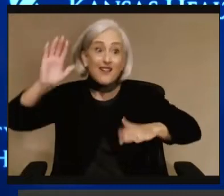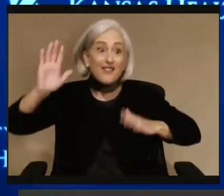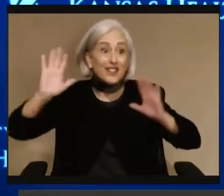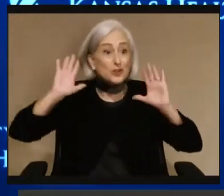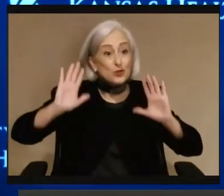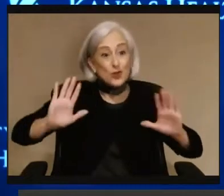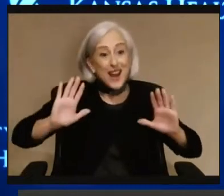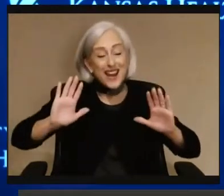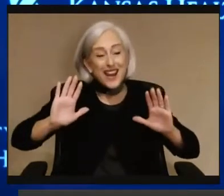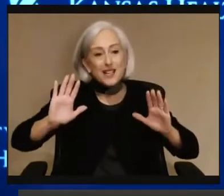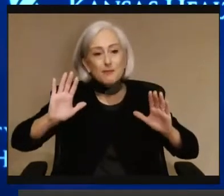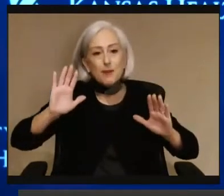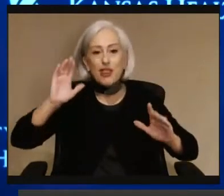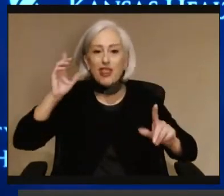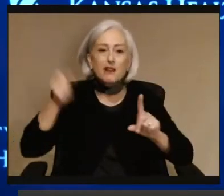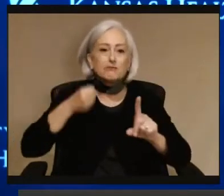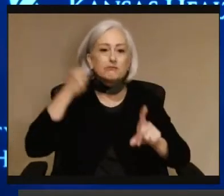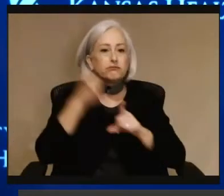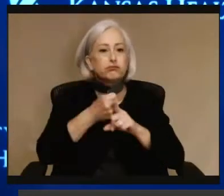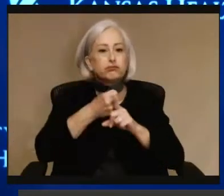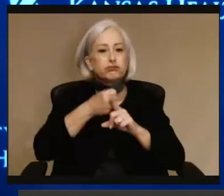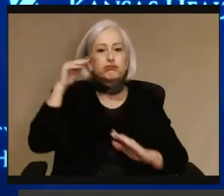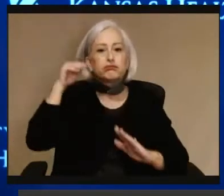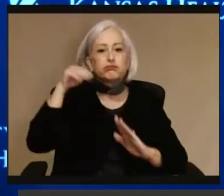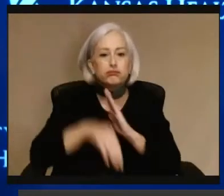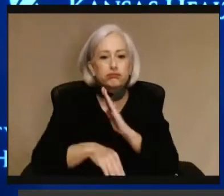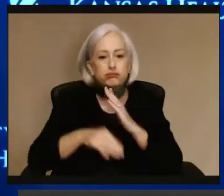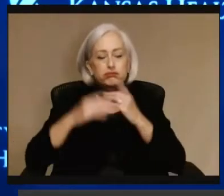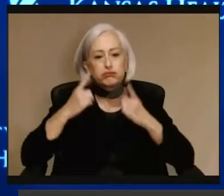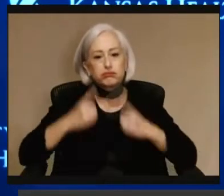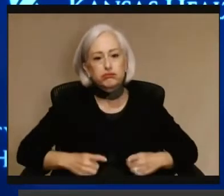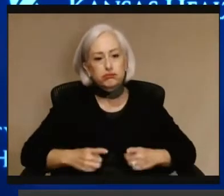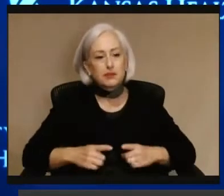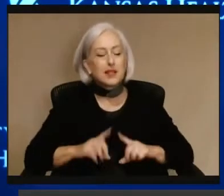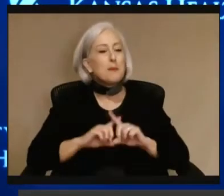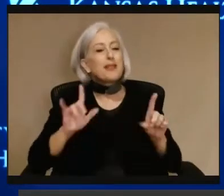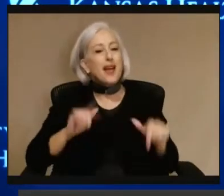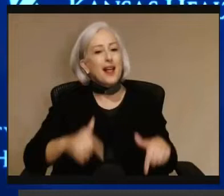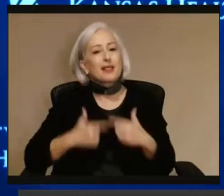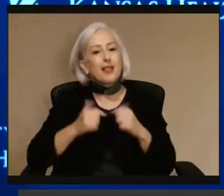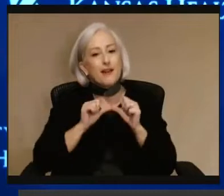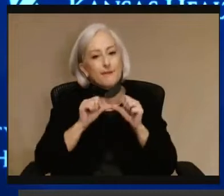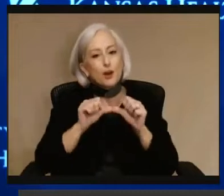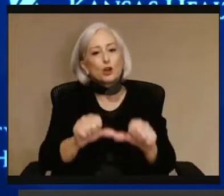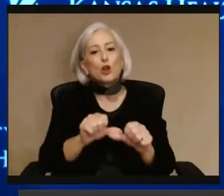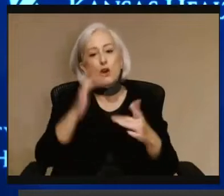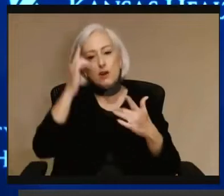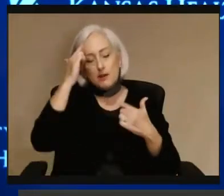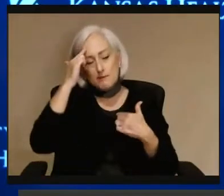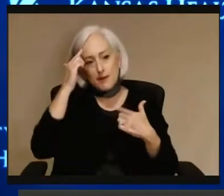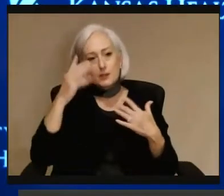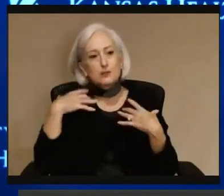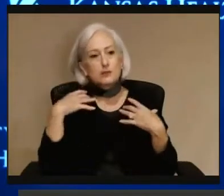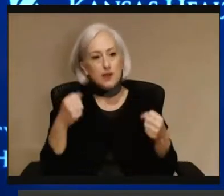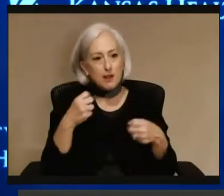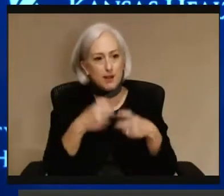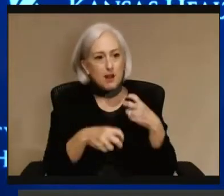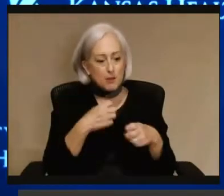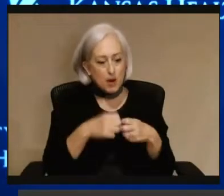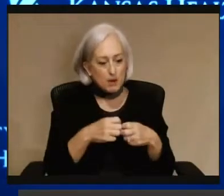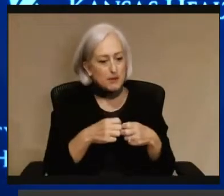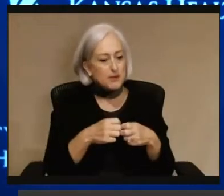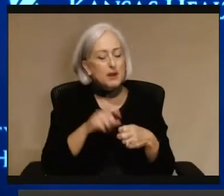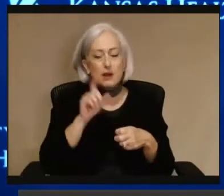reality is that, some of these are lifelong and pervasive mental illnesses, and they require attention and diligence and responsibility